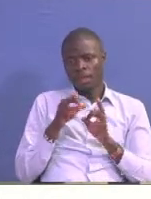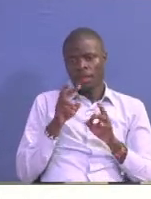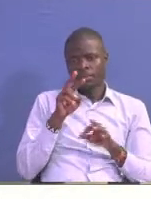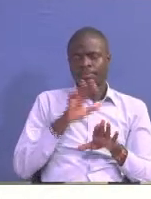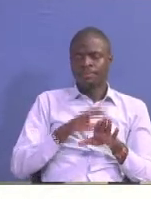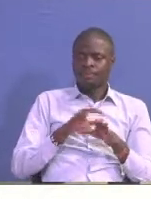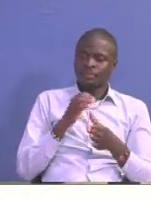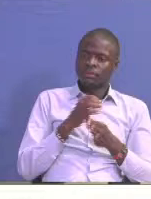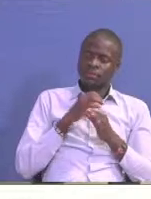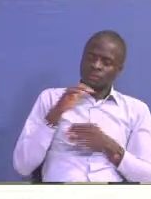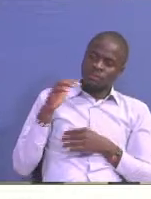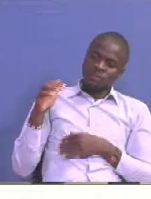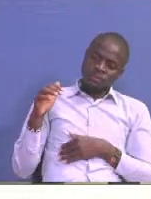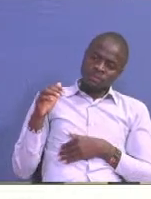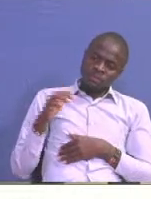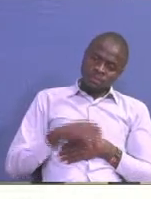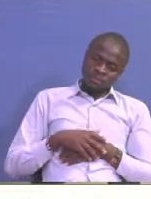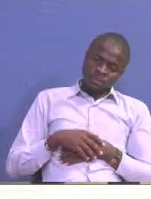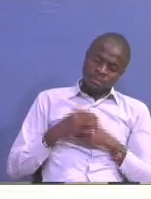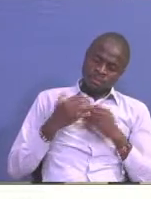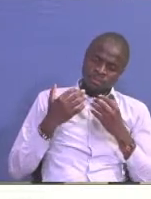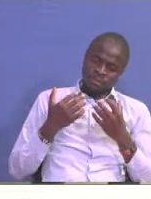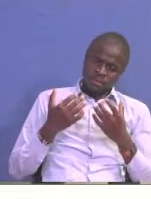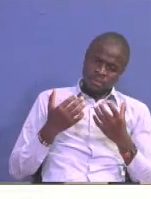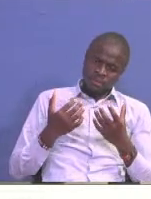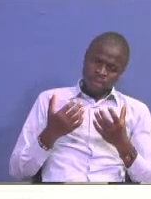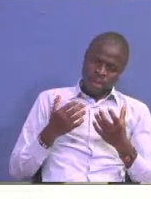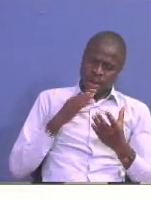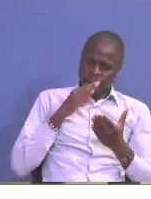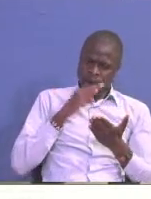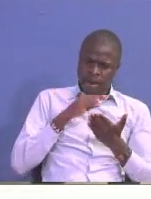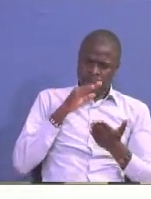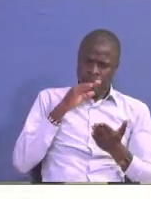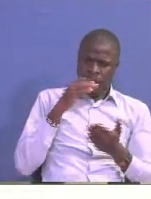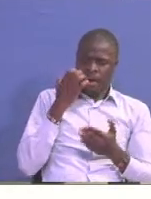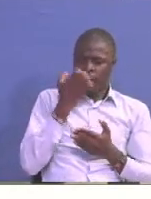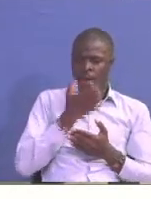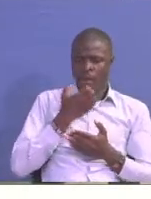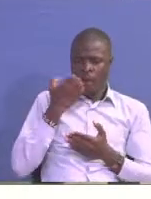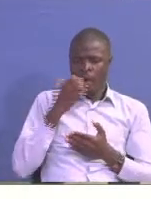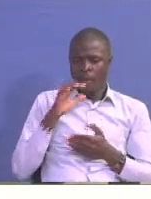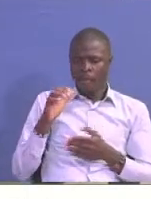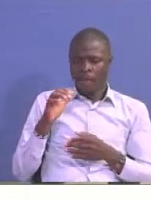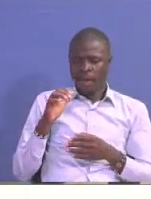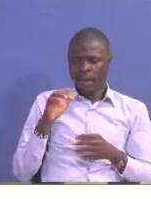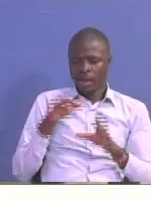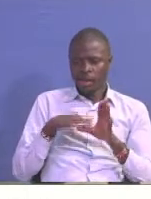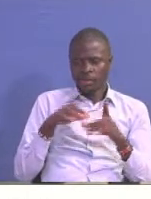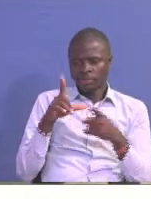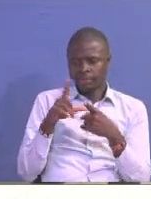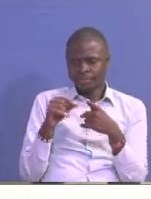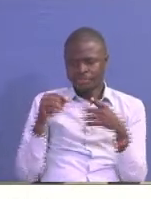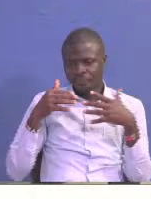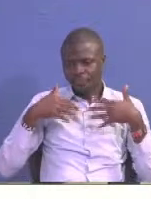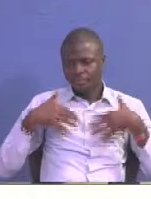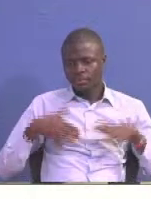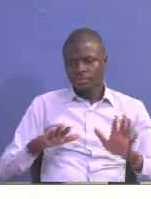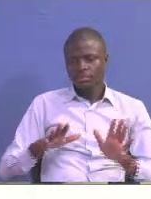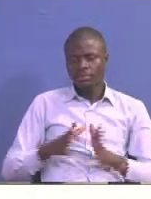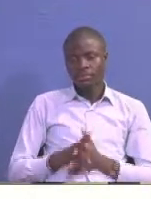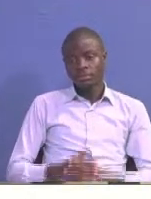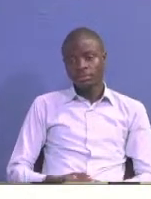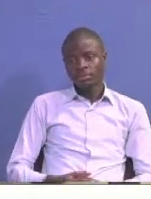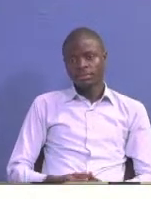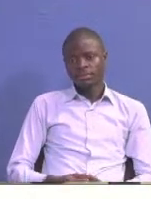cities, are now surpassed European cities in terms of population. Our populations have really grown a